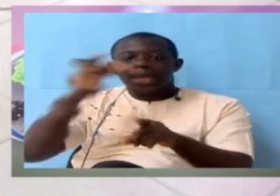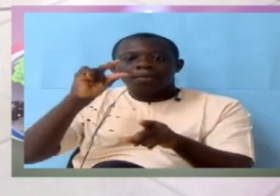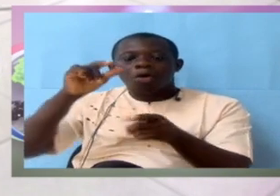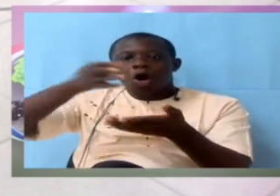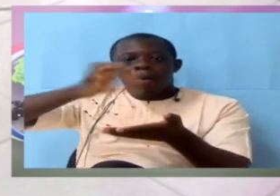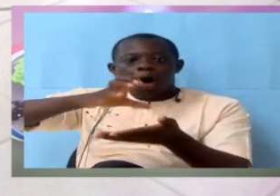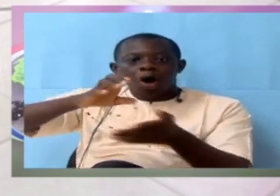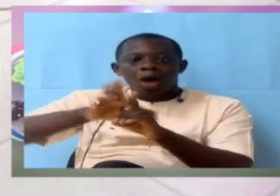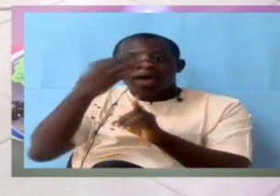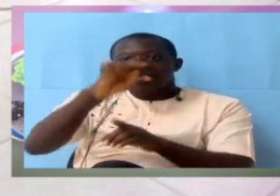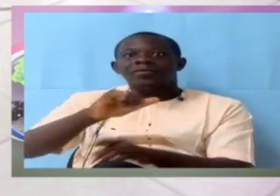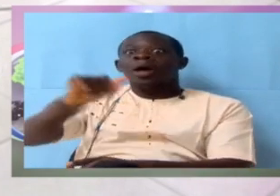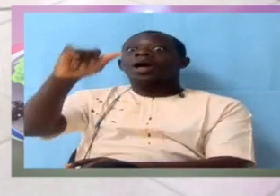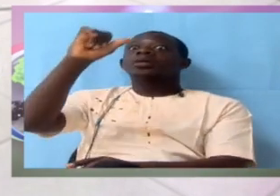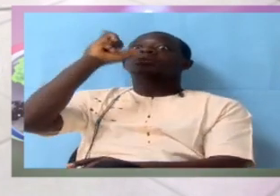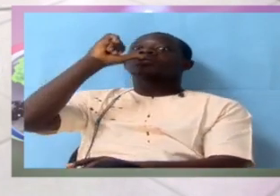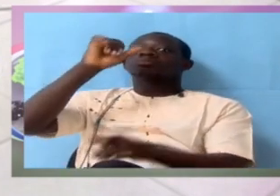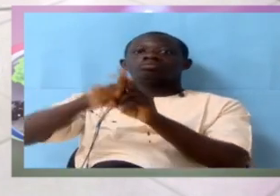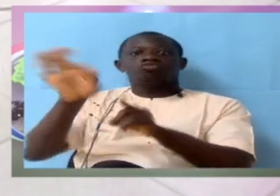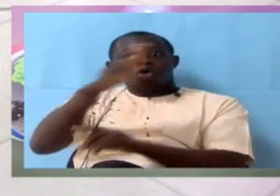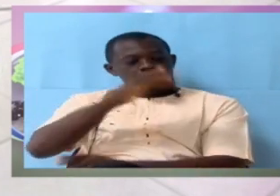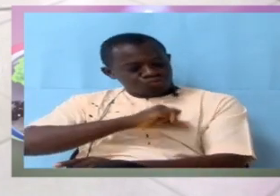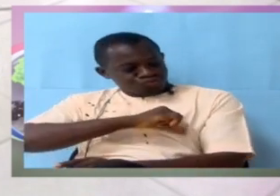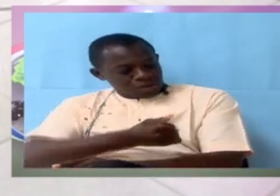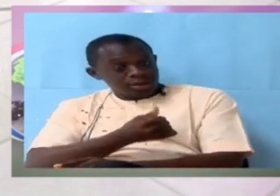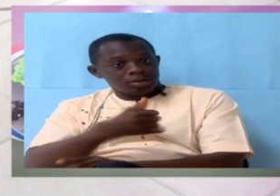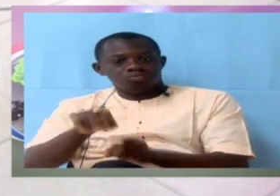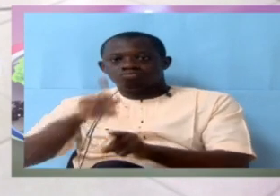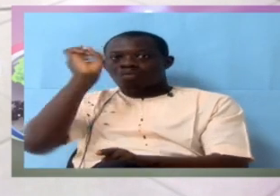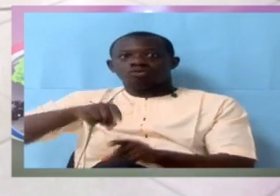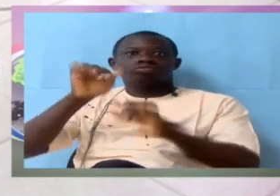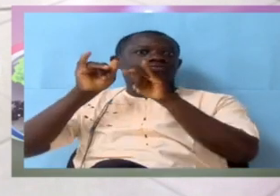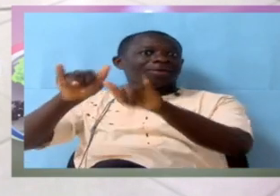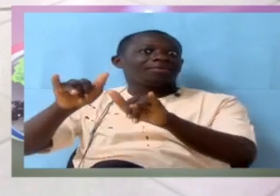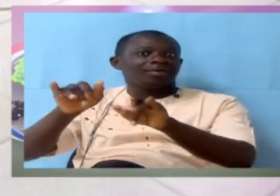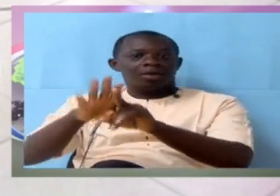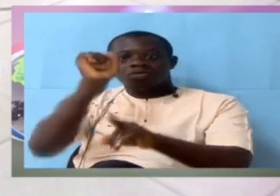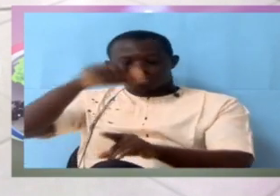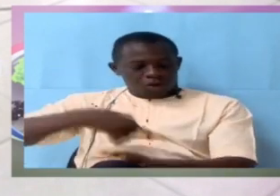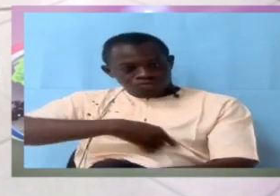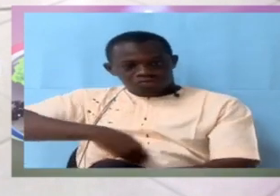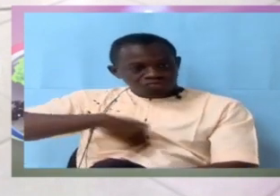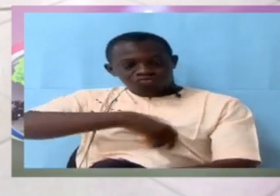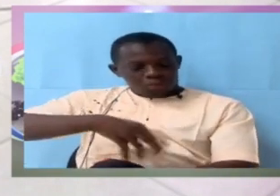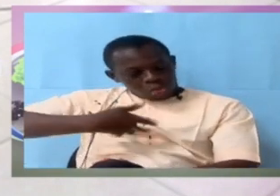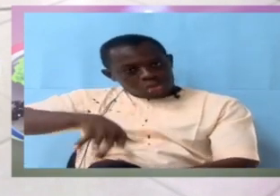to the toilet, you have to stay there because sometimes your stomach will be operating like a standpipe.